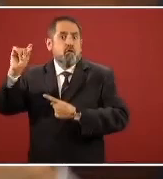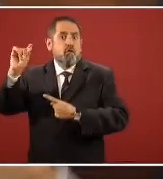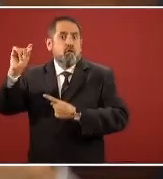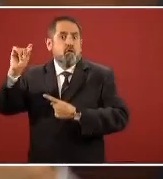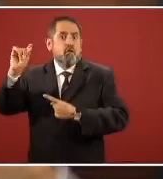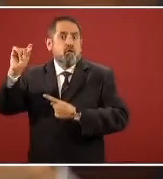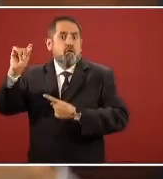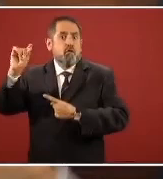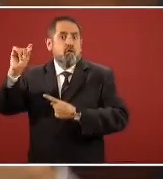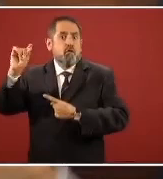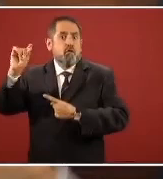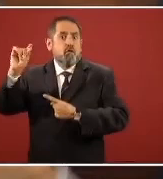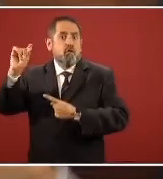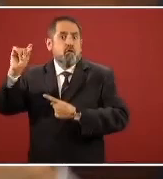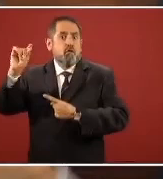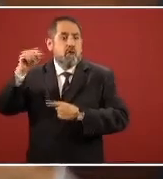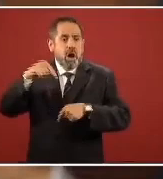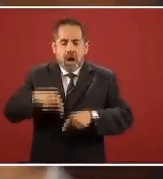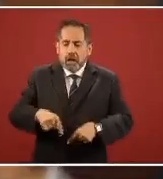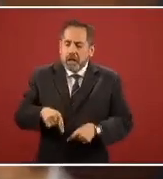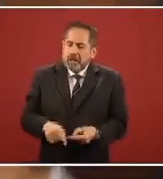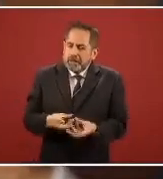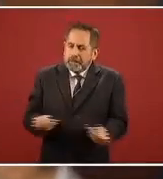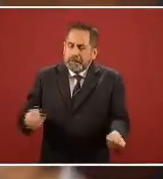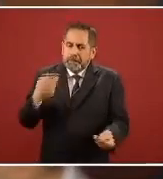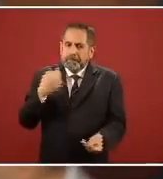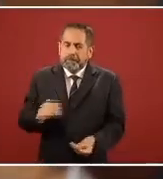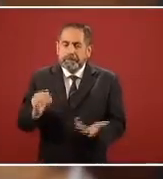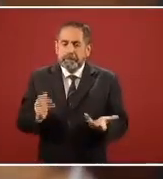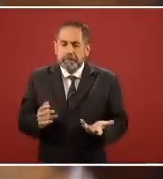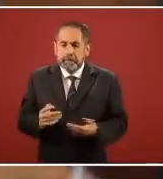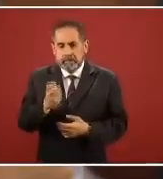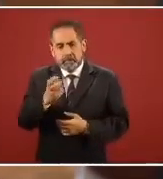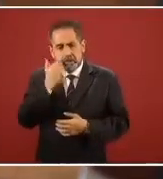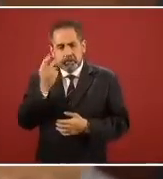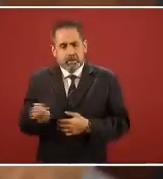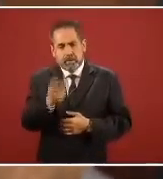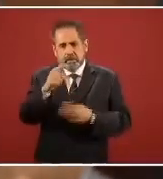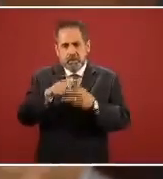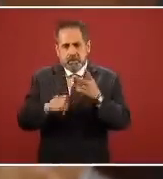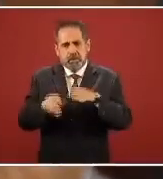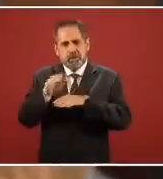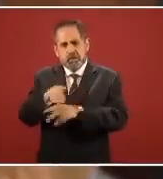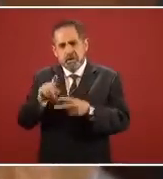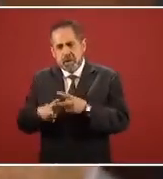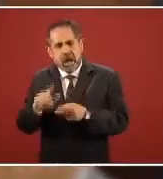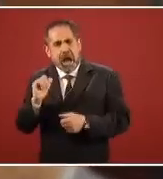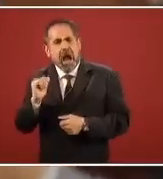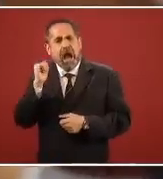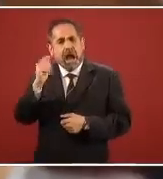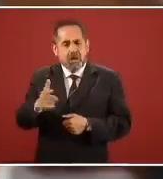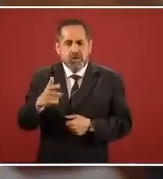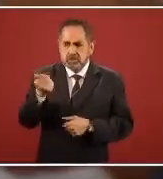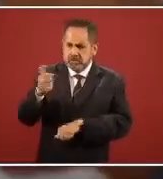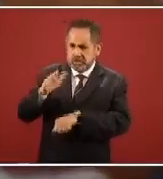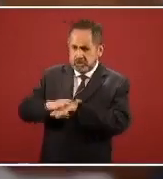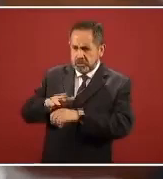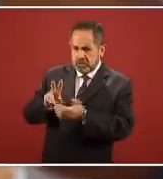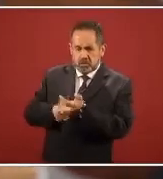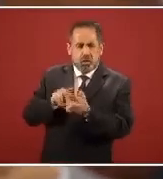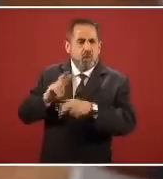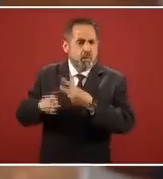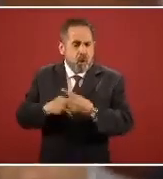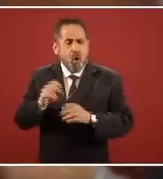some popularity and terrain. Por eso le quiero preguntar 3 cosas al respecto. ¿Hay algo en que su administración esté haciendo